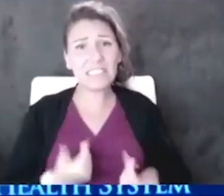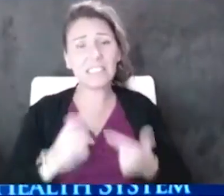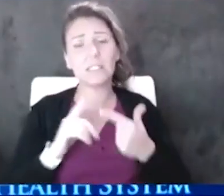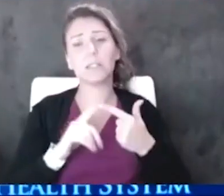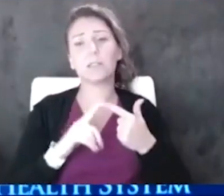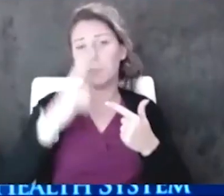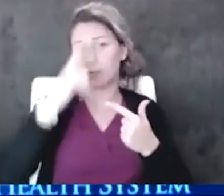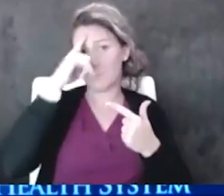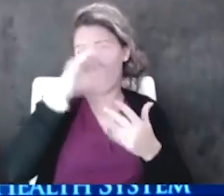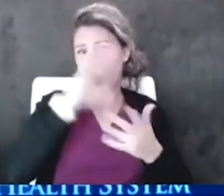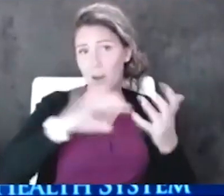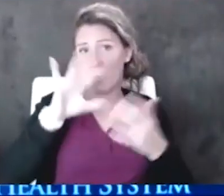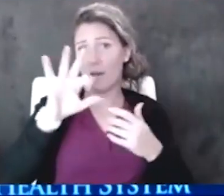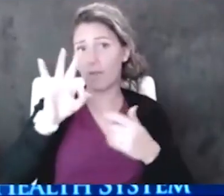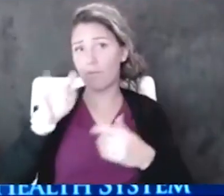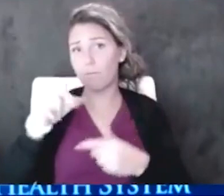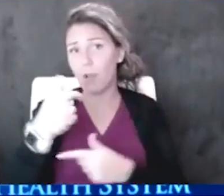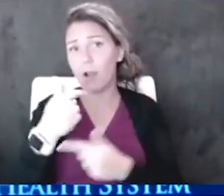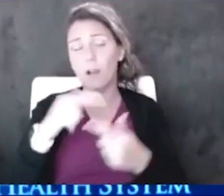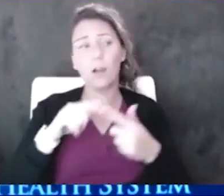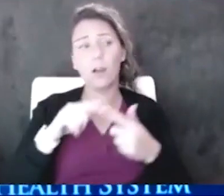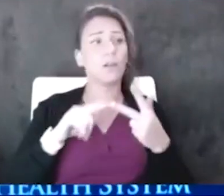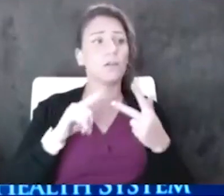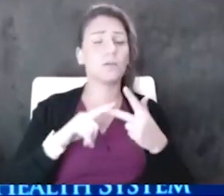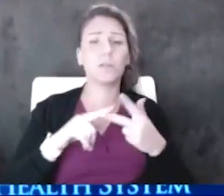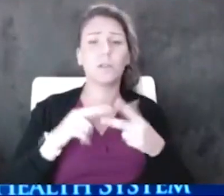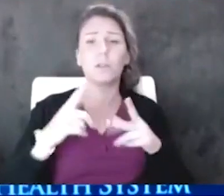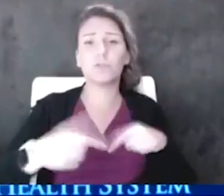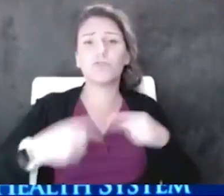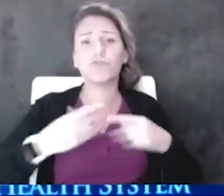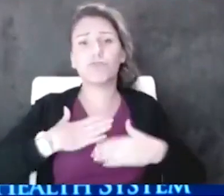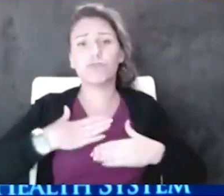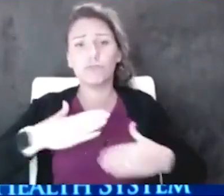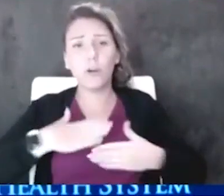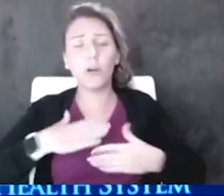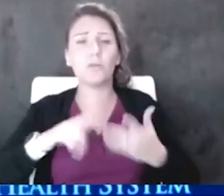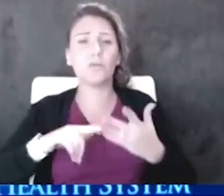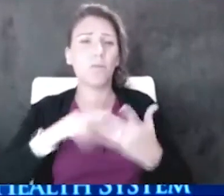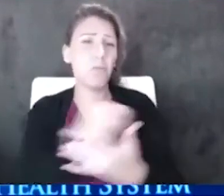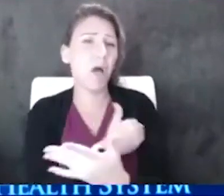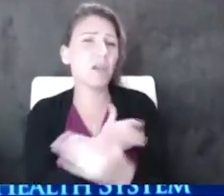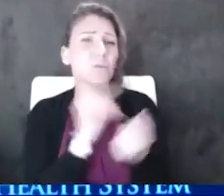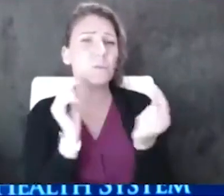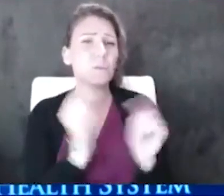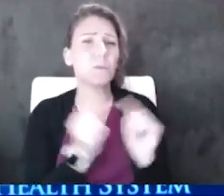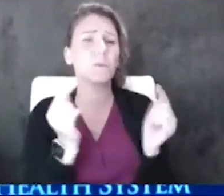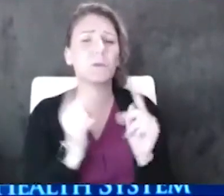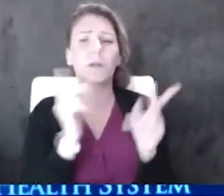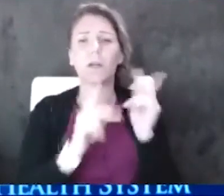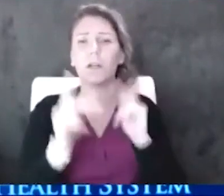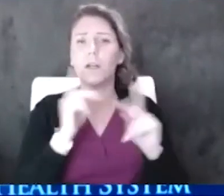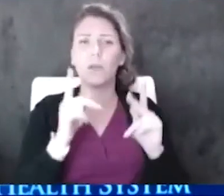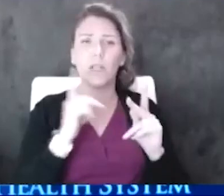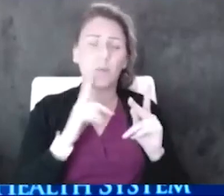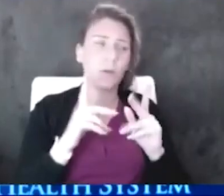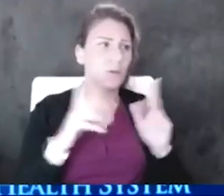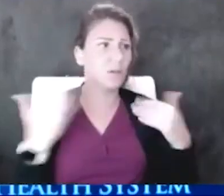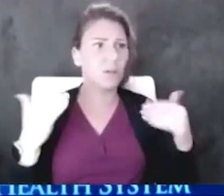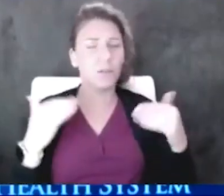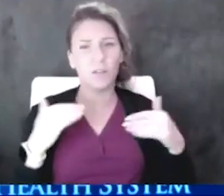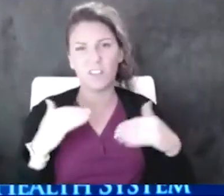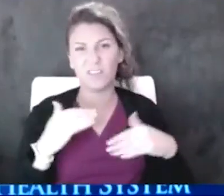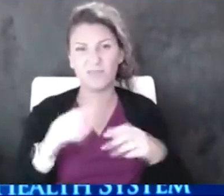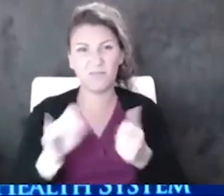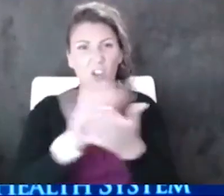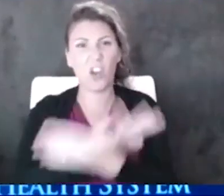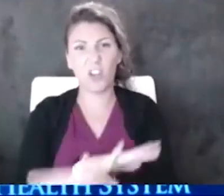be shortness of breath, it may be muscle soreness. I mean, those are the things that really get people into this long haul story. And the answer to the long haul thing is,